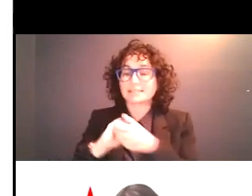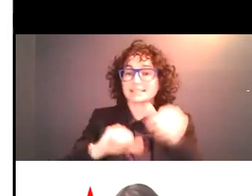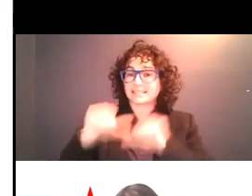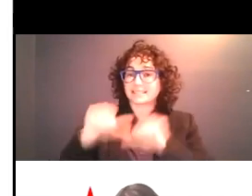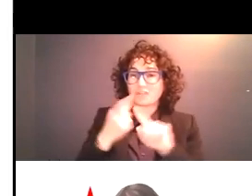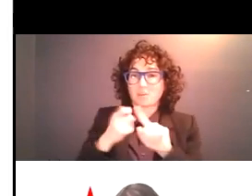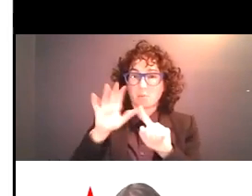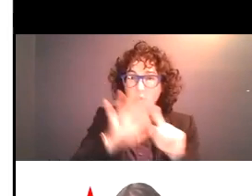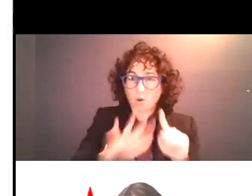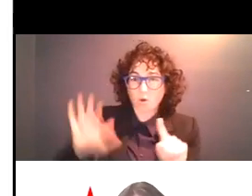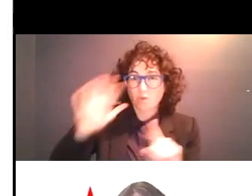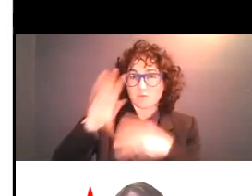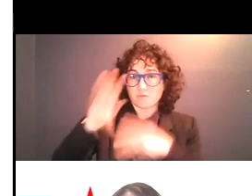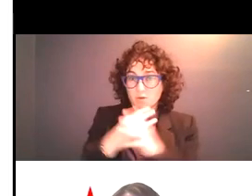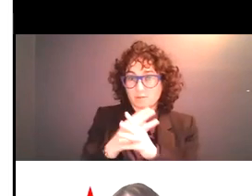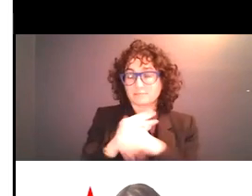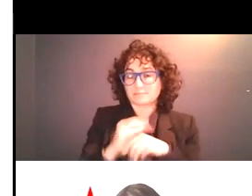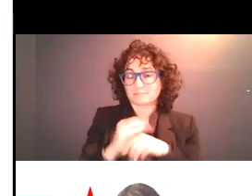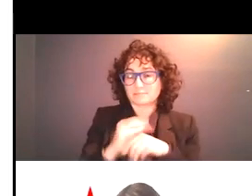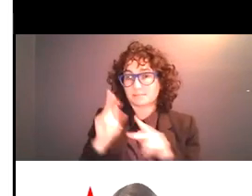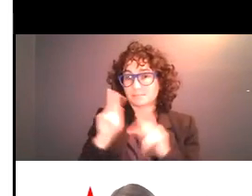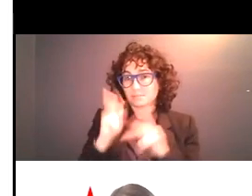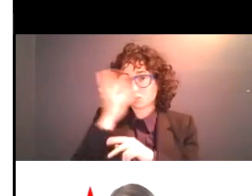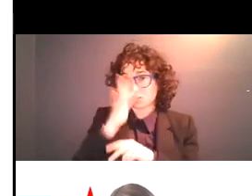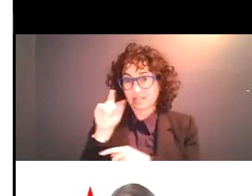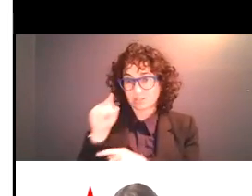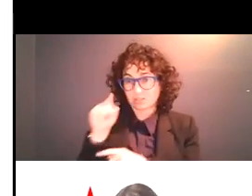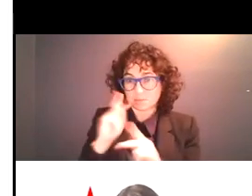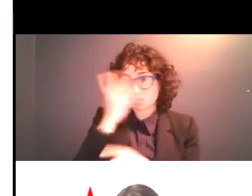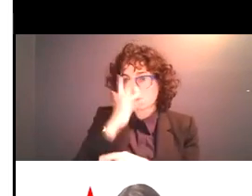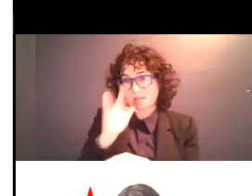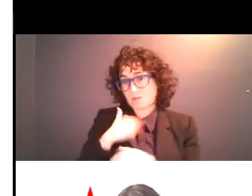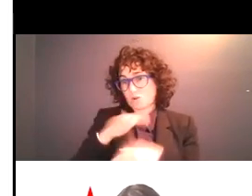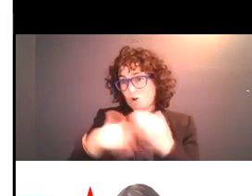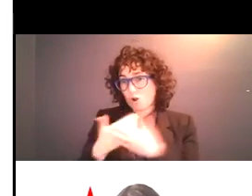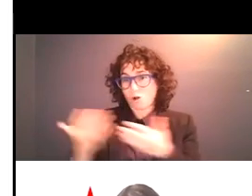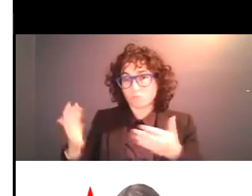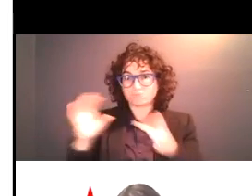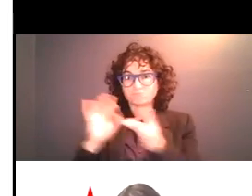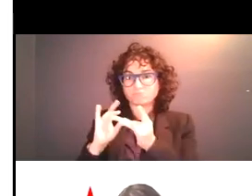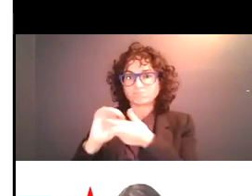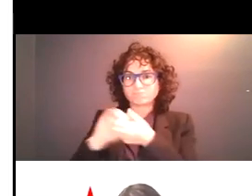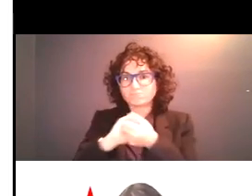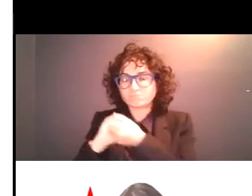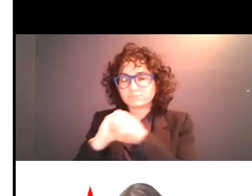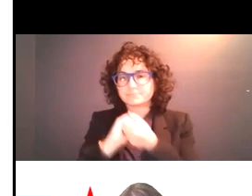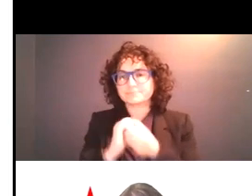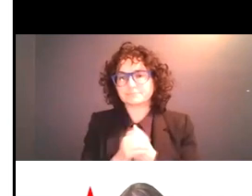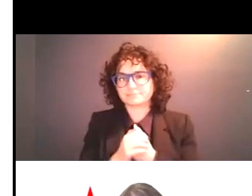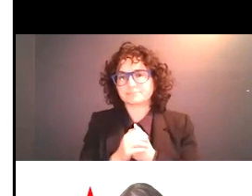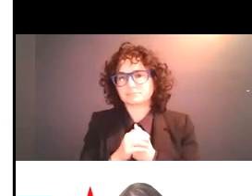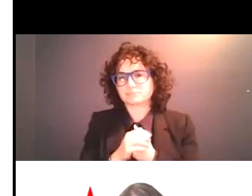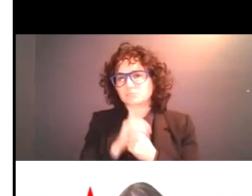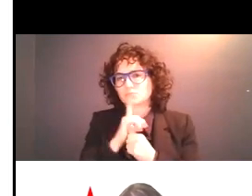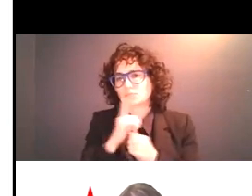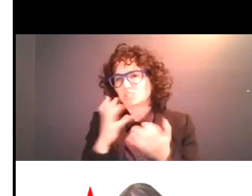all over the world, people that look like you, people that look like me. So just to put a couple of